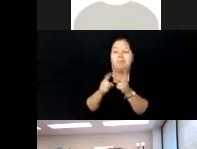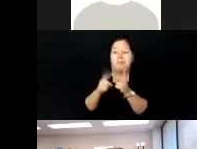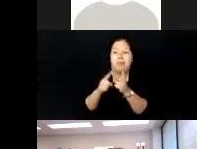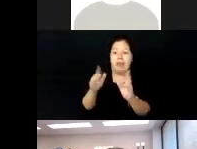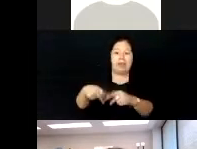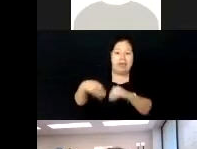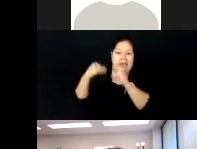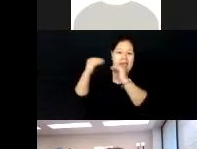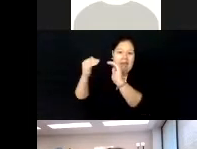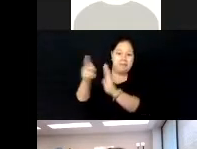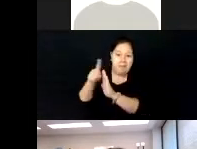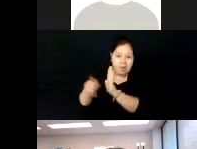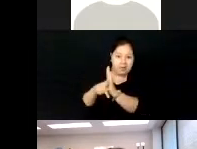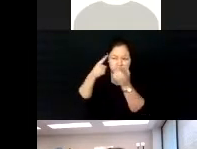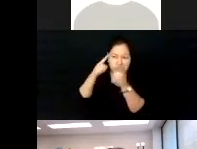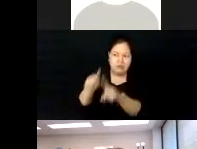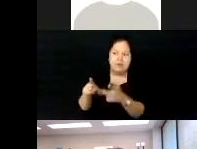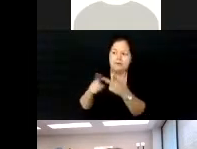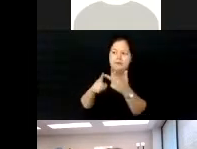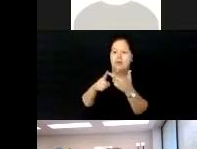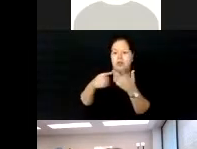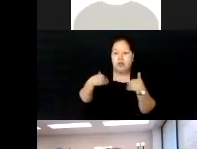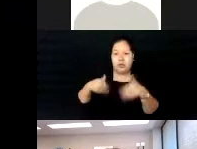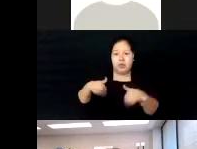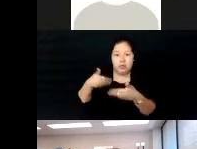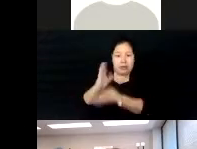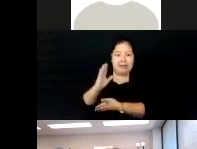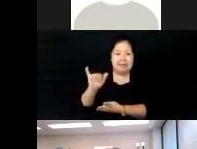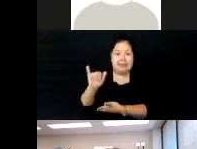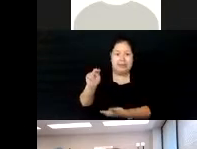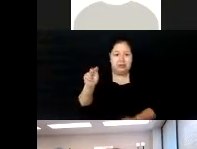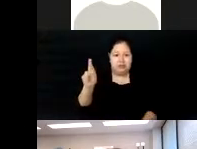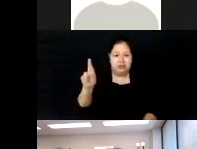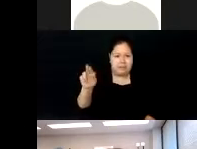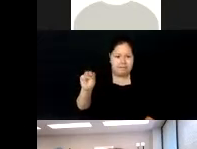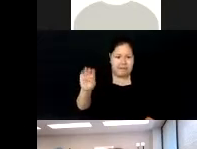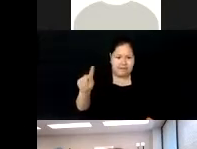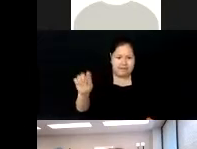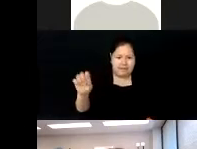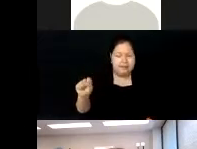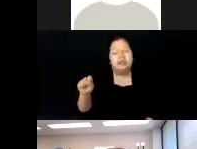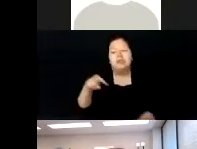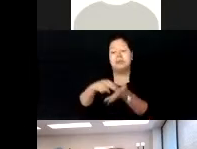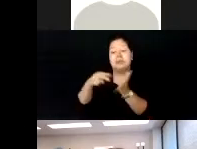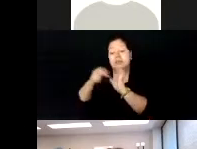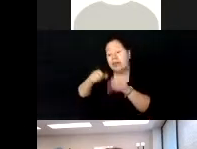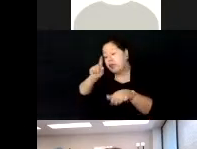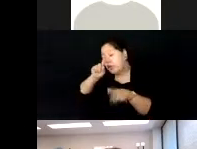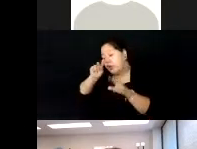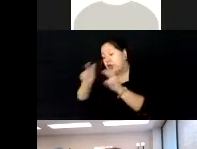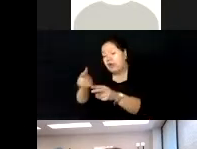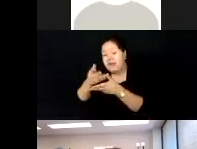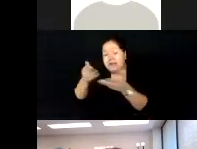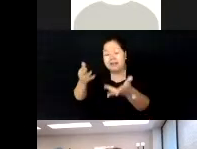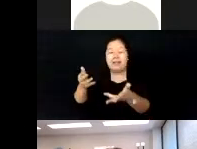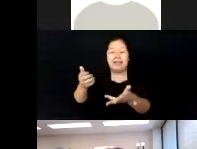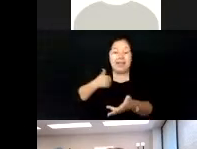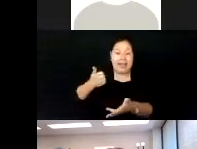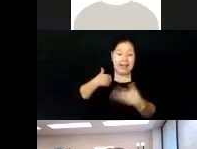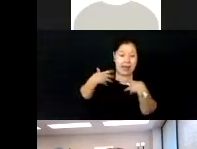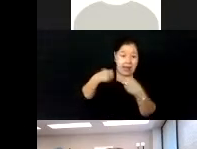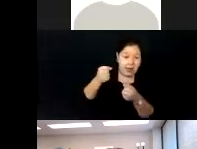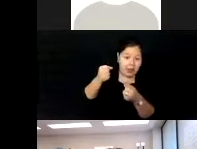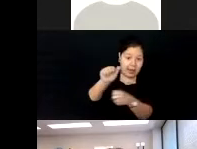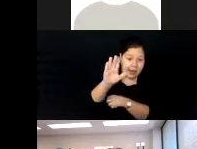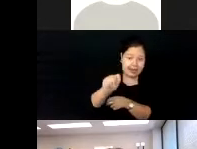policy agreements, human rights instruments. And so we can point to things like the Canada Health Act, the Indian Act, and the